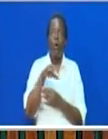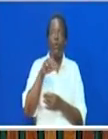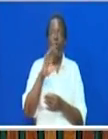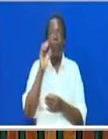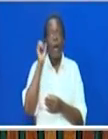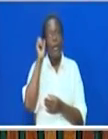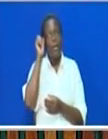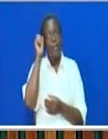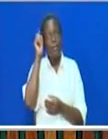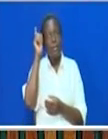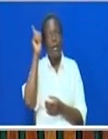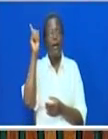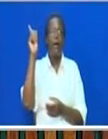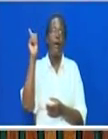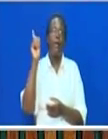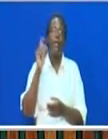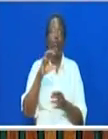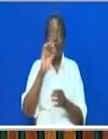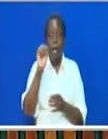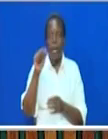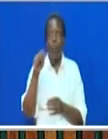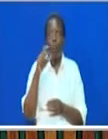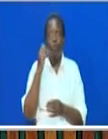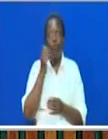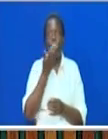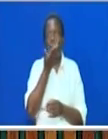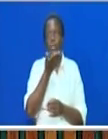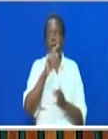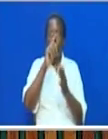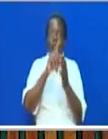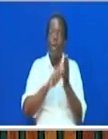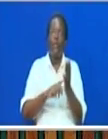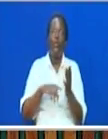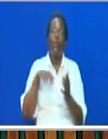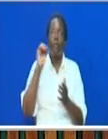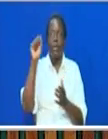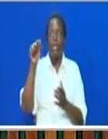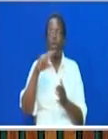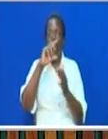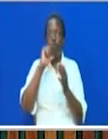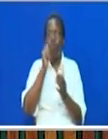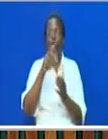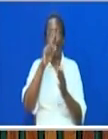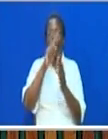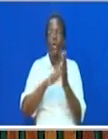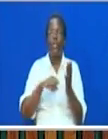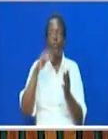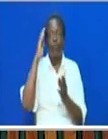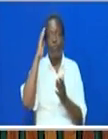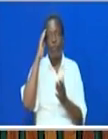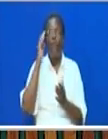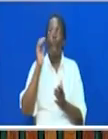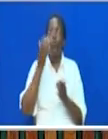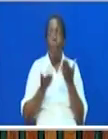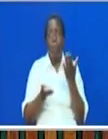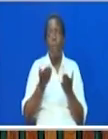you are asked so that you are able to answer what you are asked, not what you know. You may know everything, but